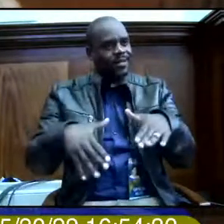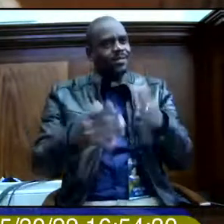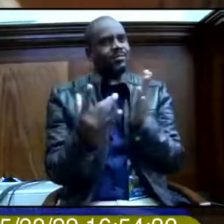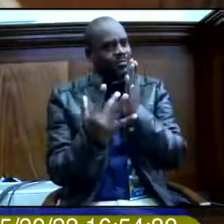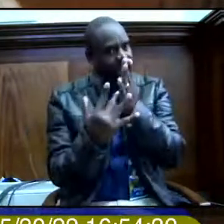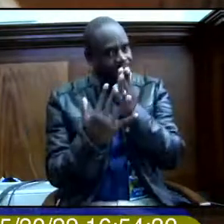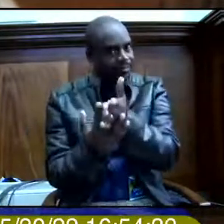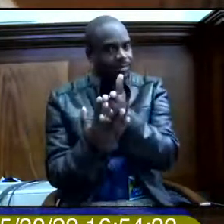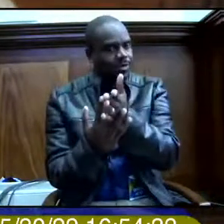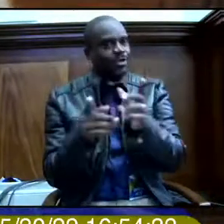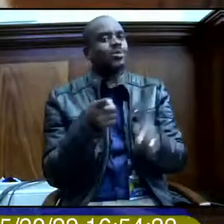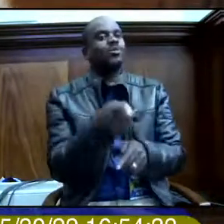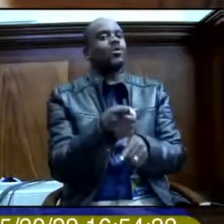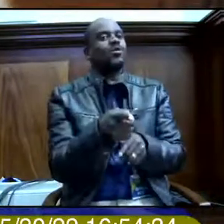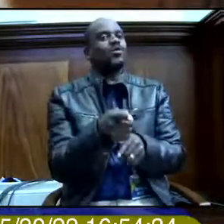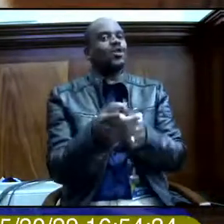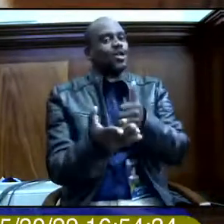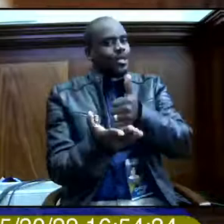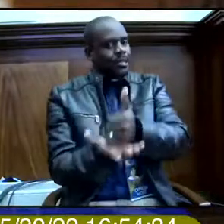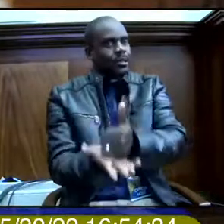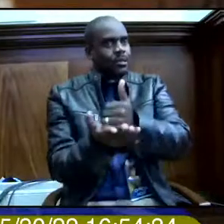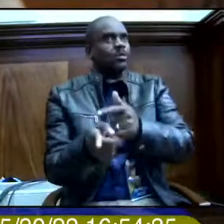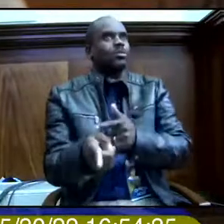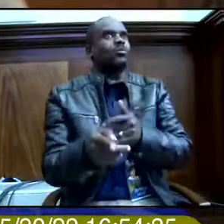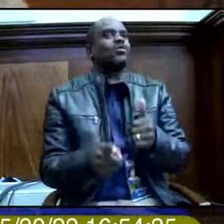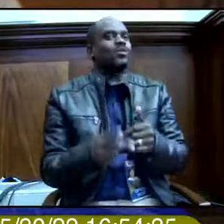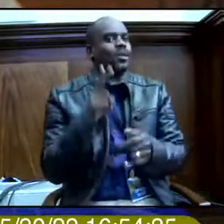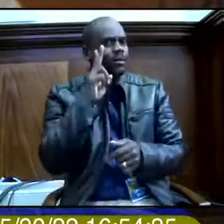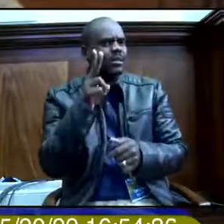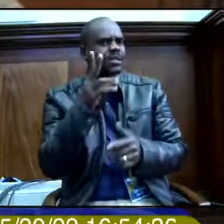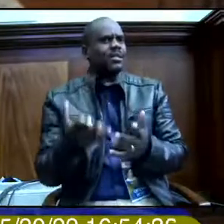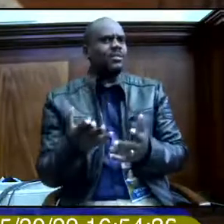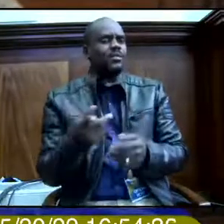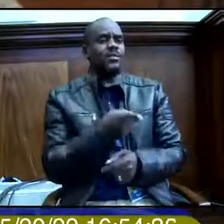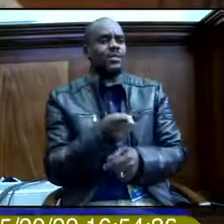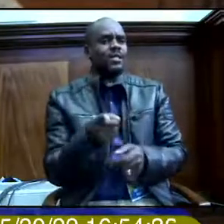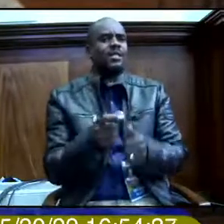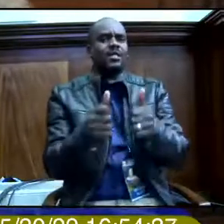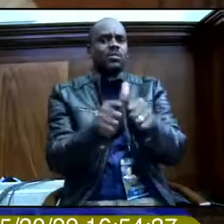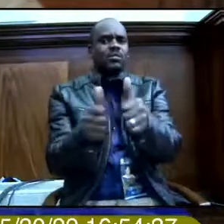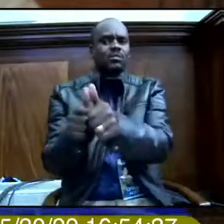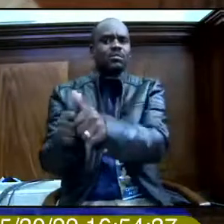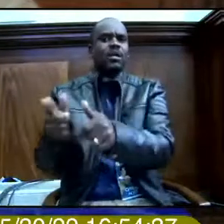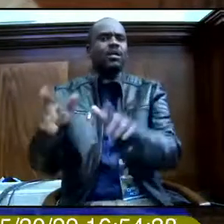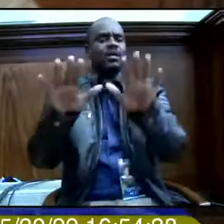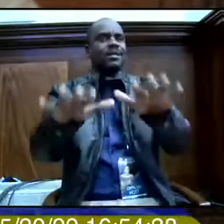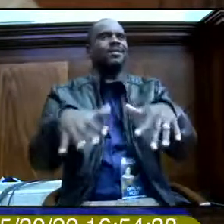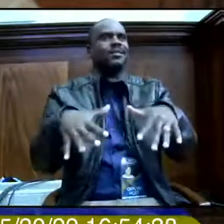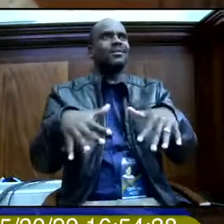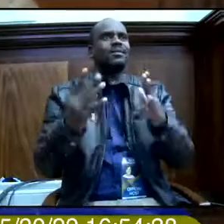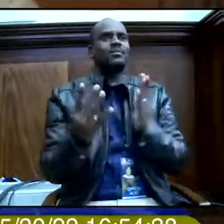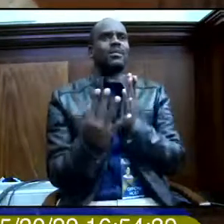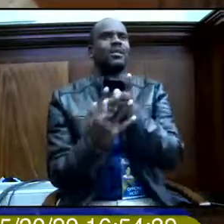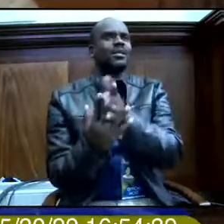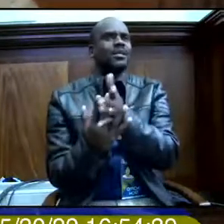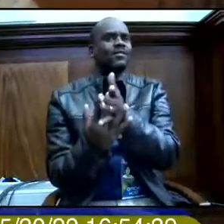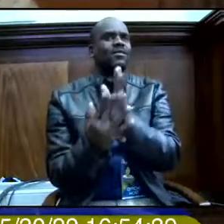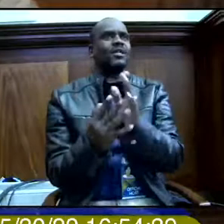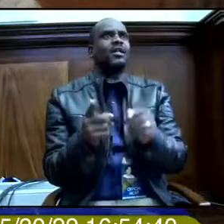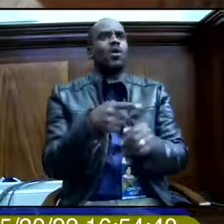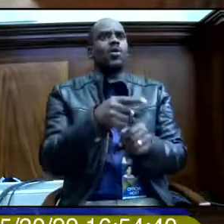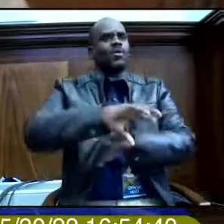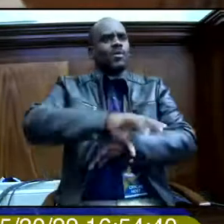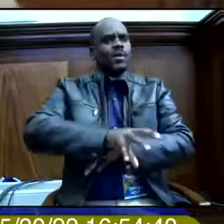an explanation we we we will see which stakeholders as the legislature we can interact with anyone in the